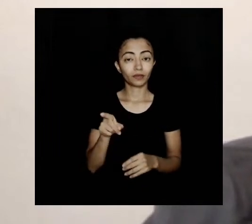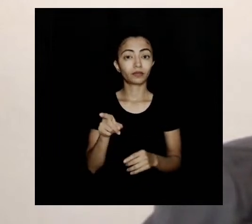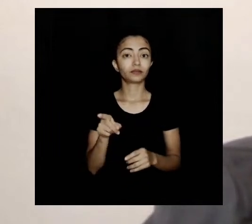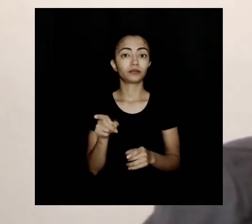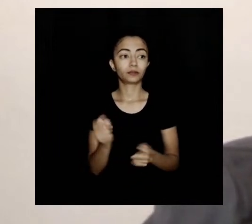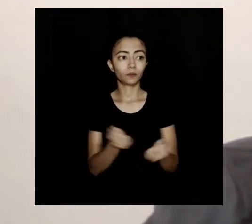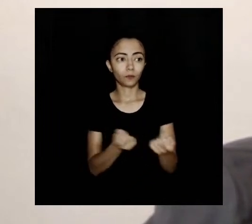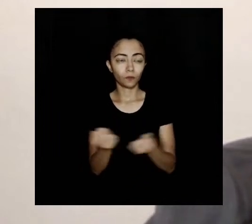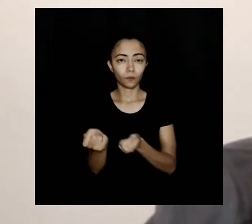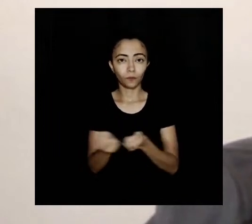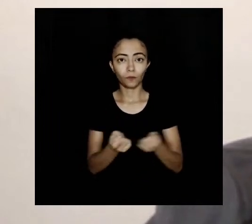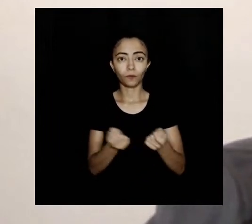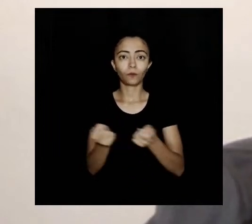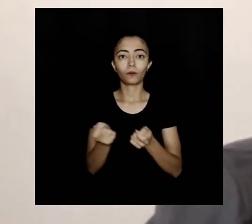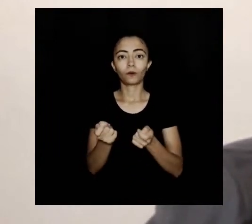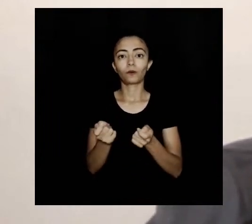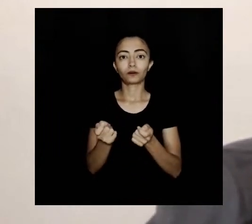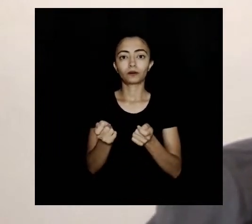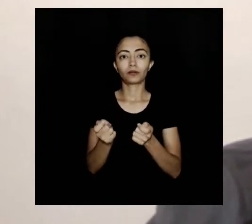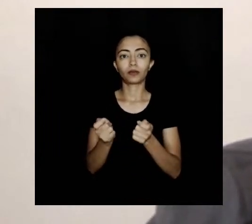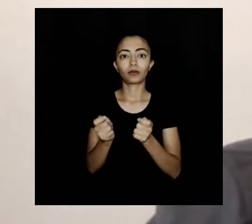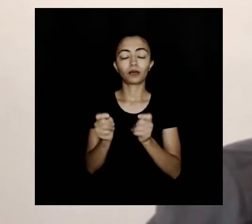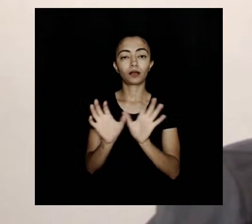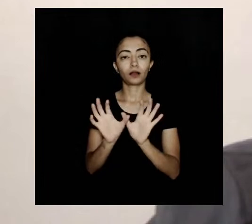And he coordinates a work about